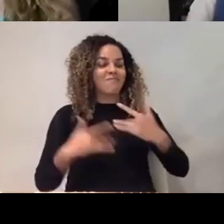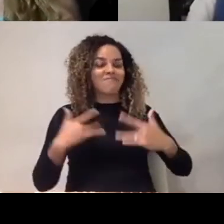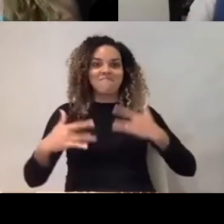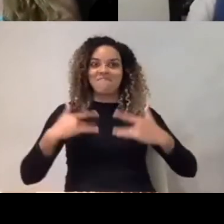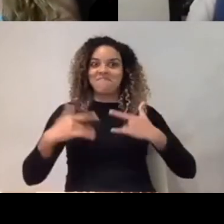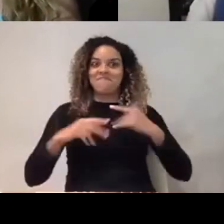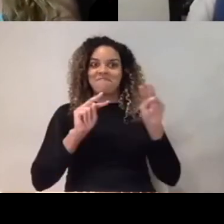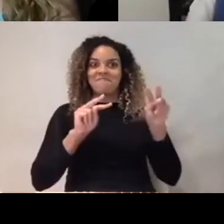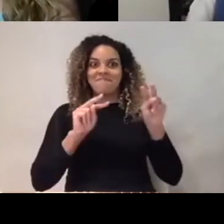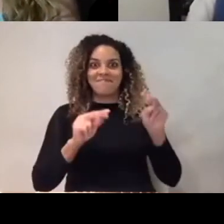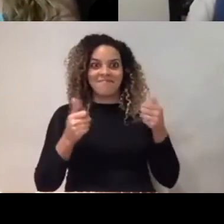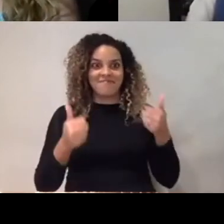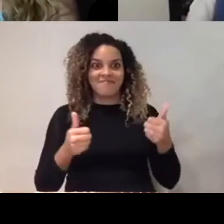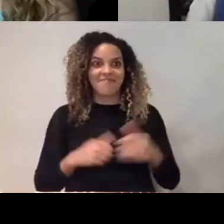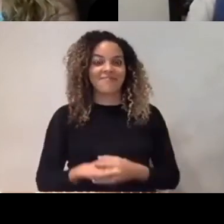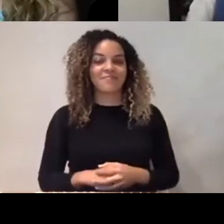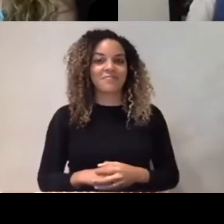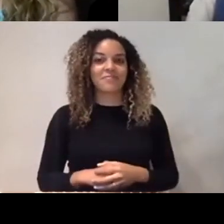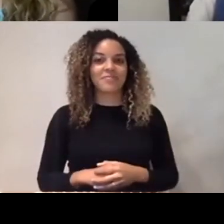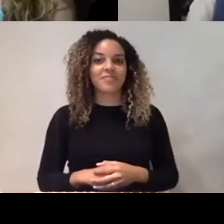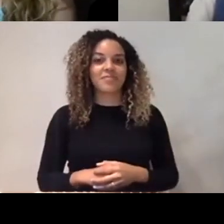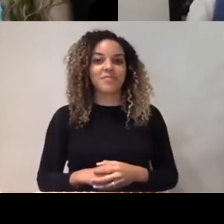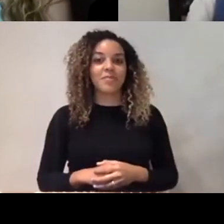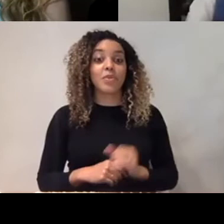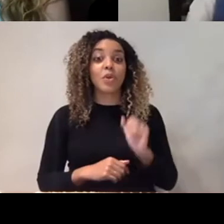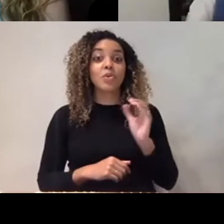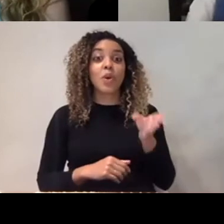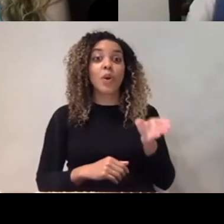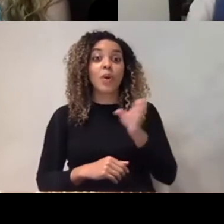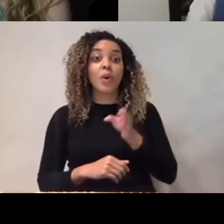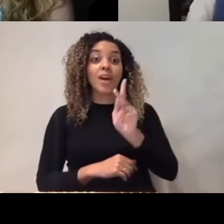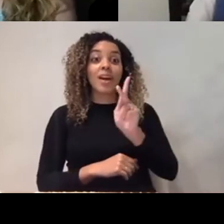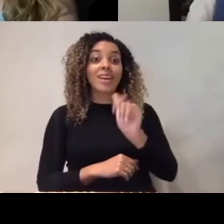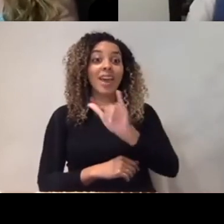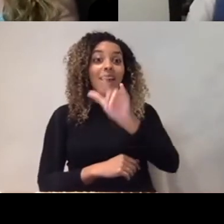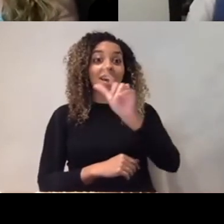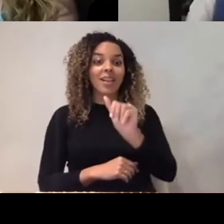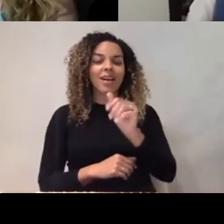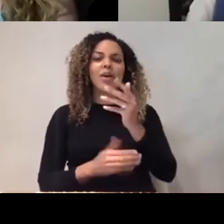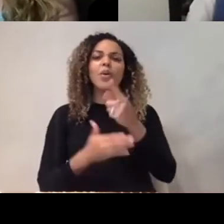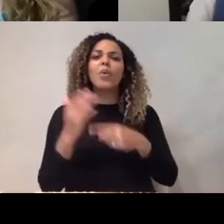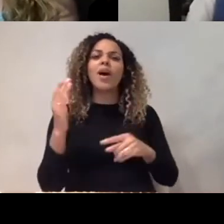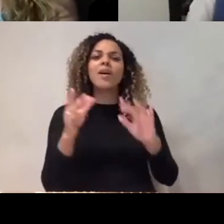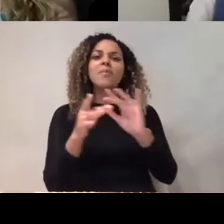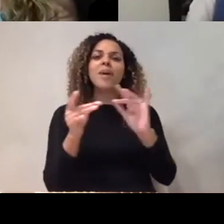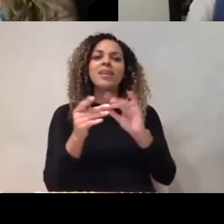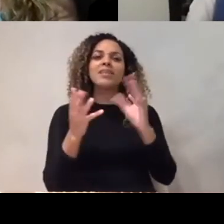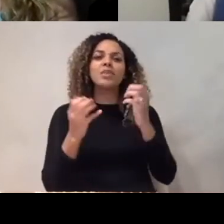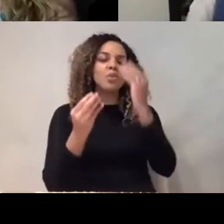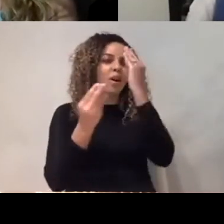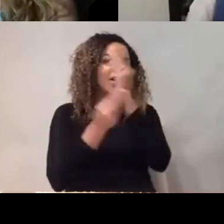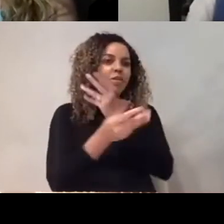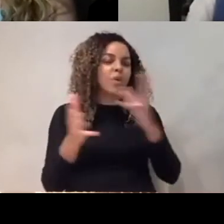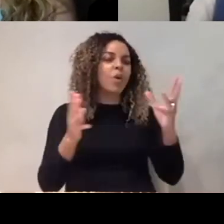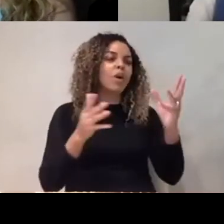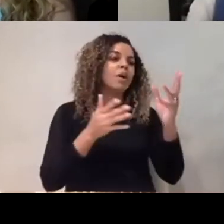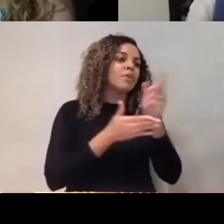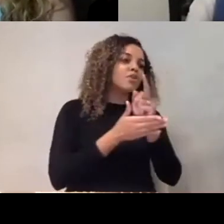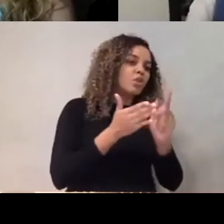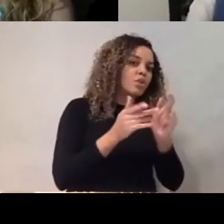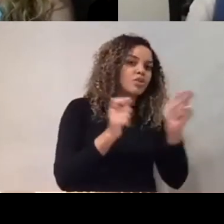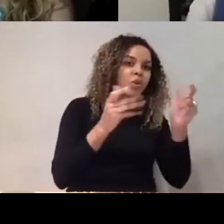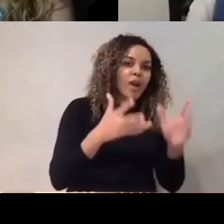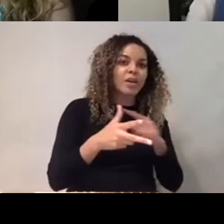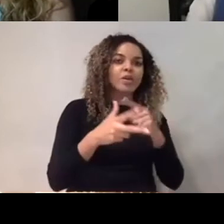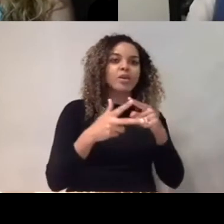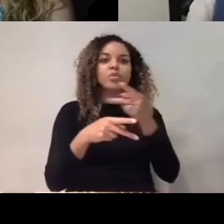that. So Kayla, what message would you like to send producers, writers, directors about creating stories and characters